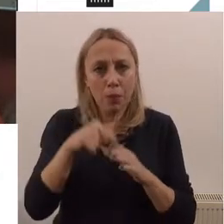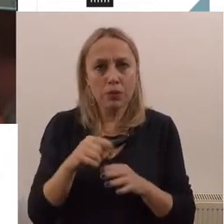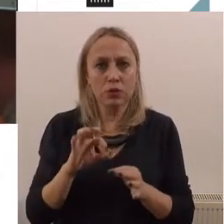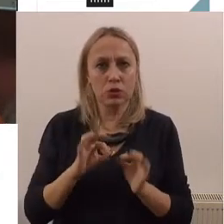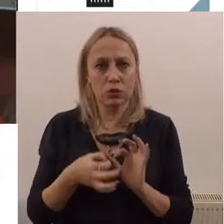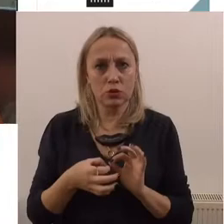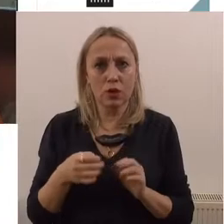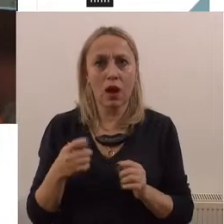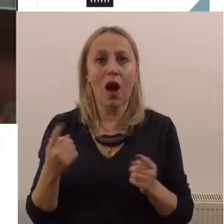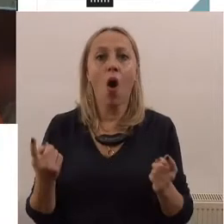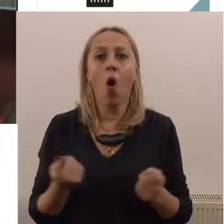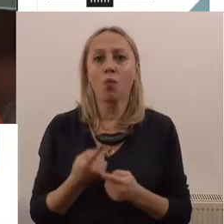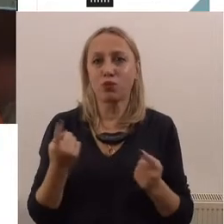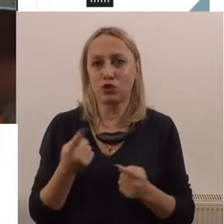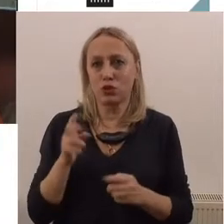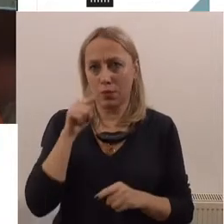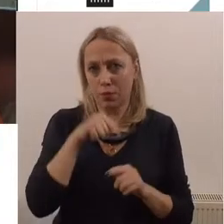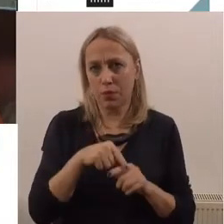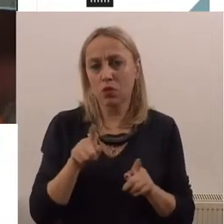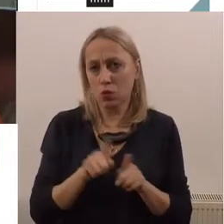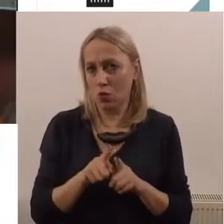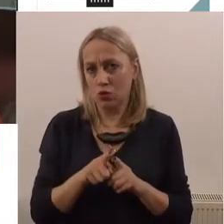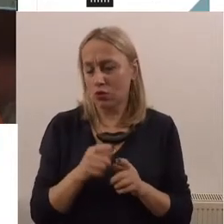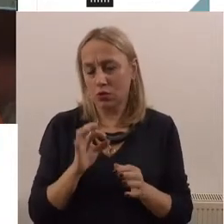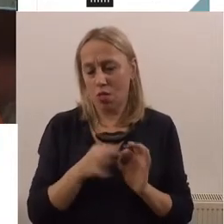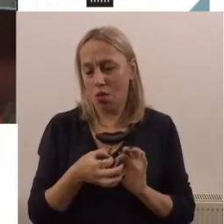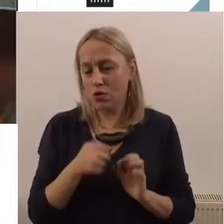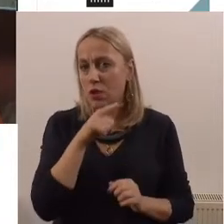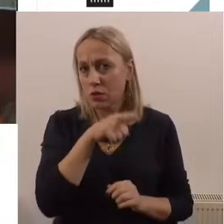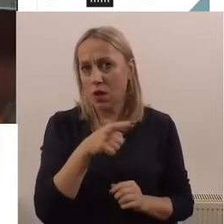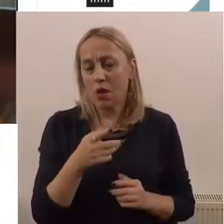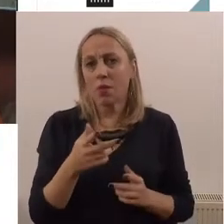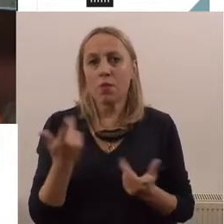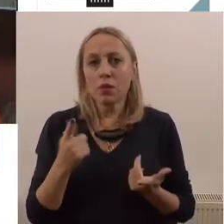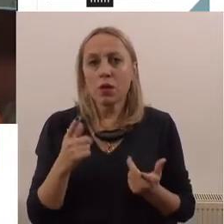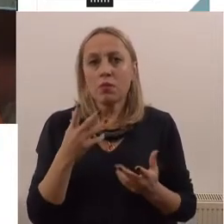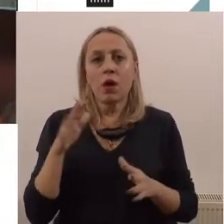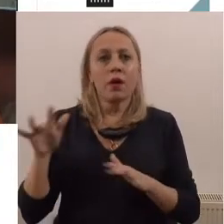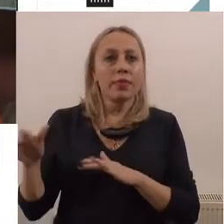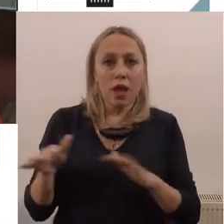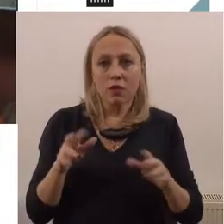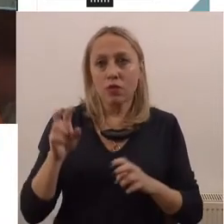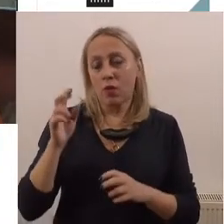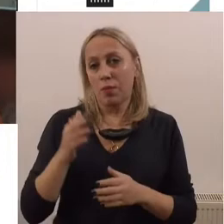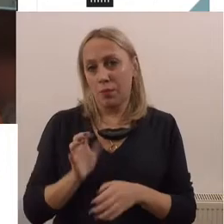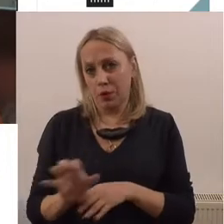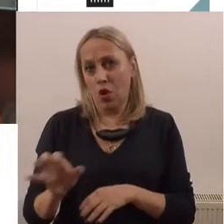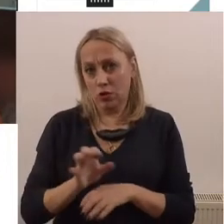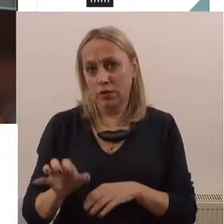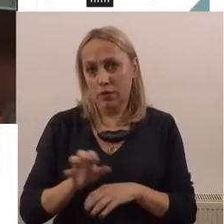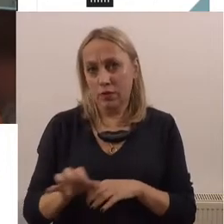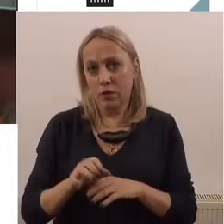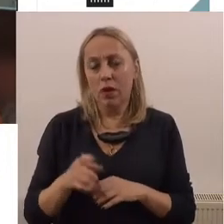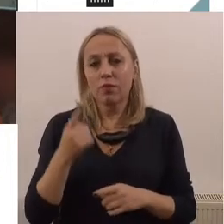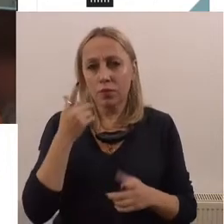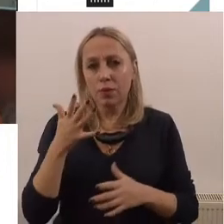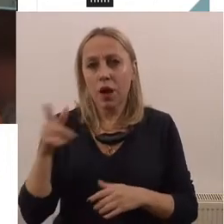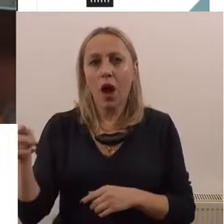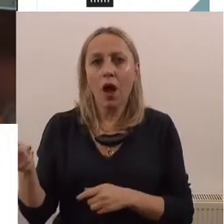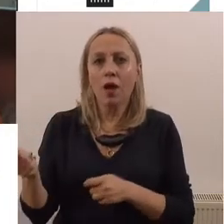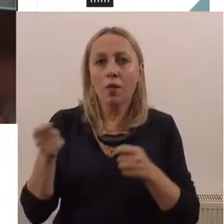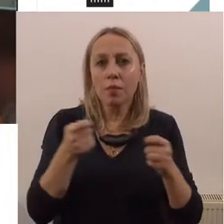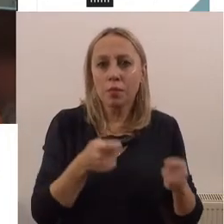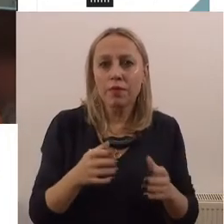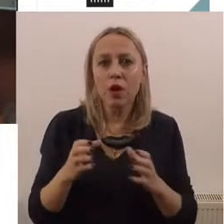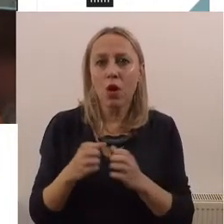production facility. You see, even it is difficult for people without disabilities to get to the production facility. So